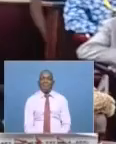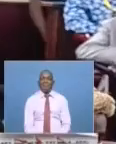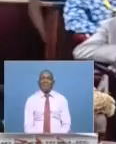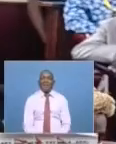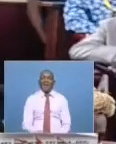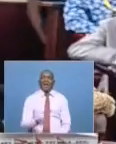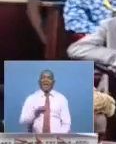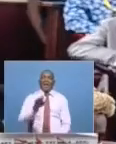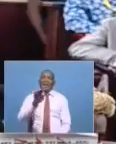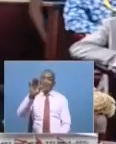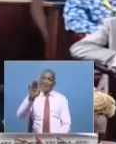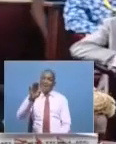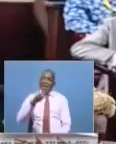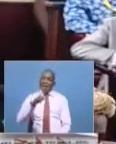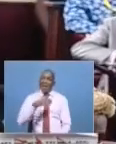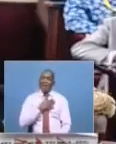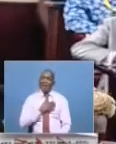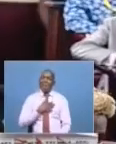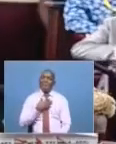And my lords,